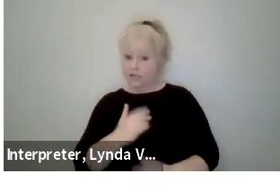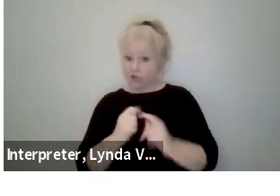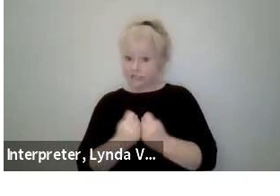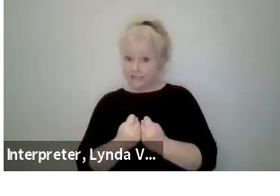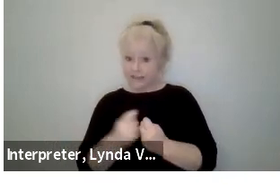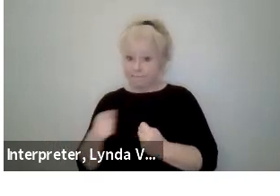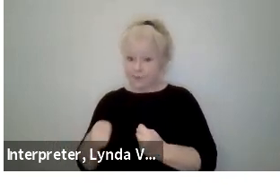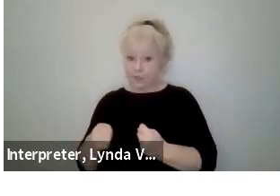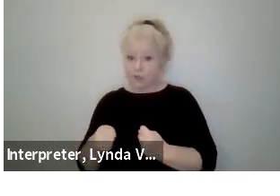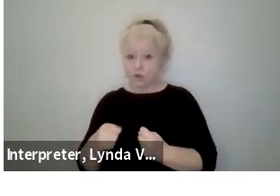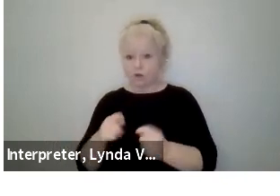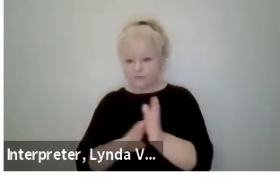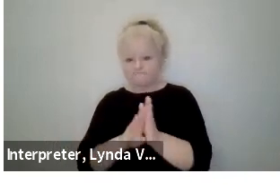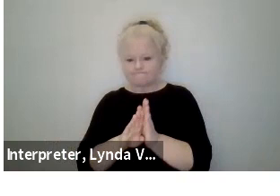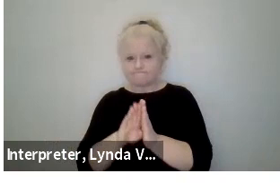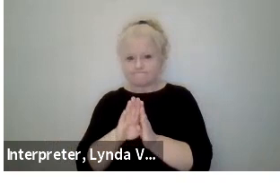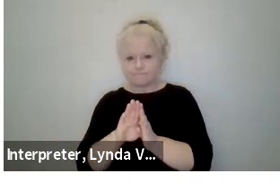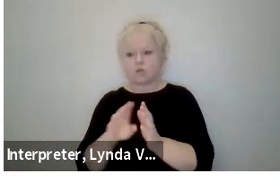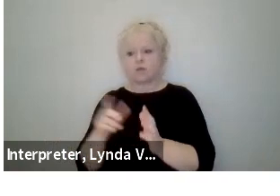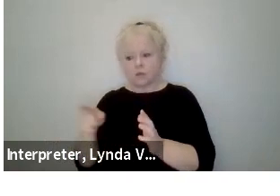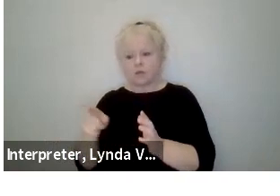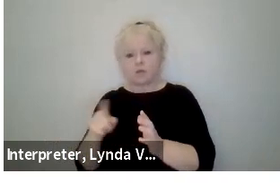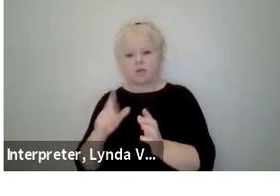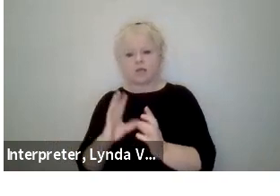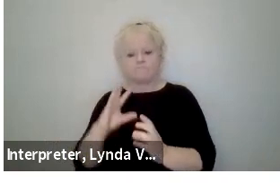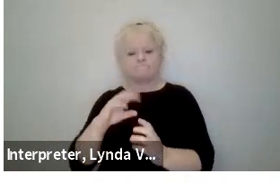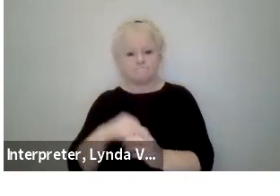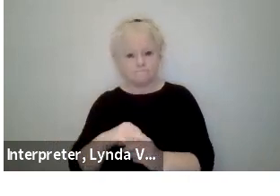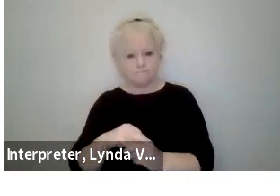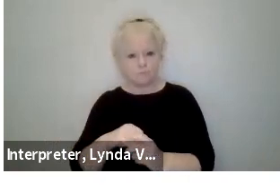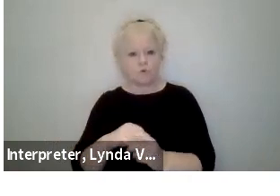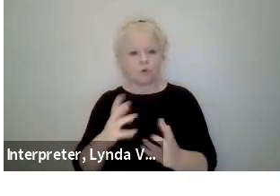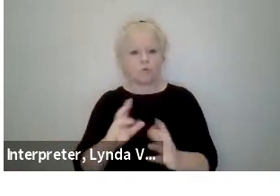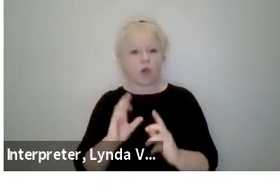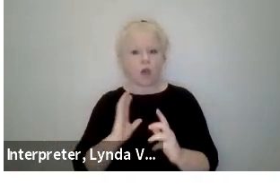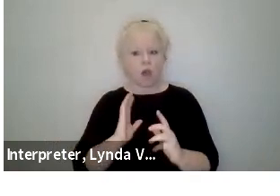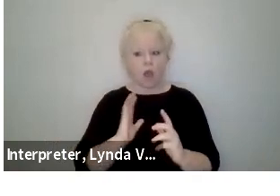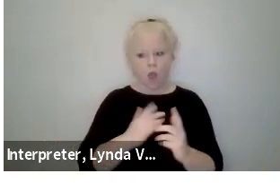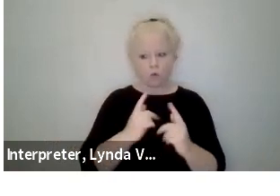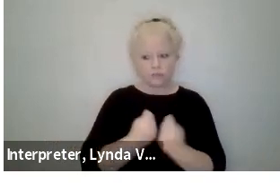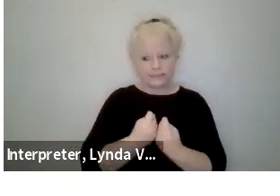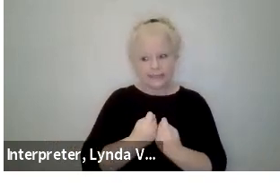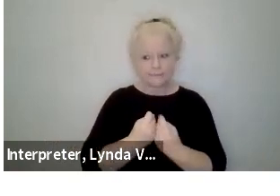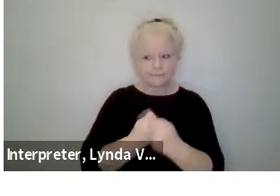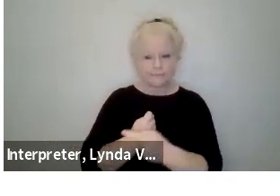that we really try to encourage is participation from all of our team